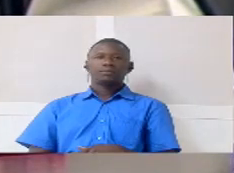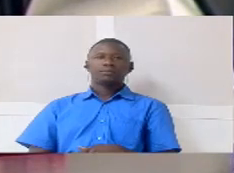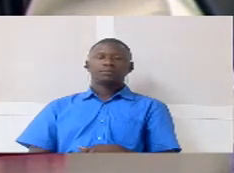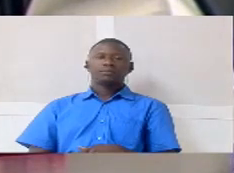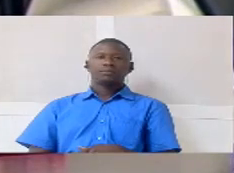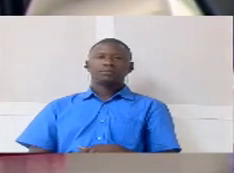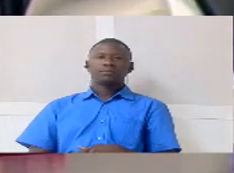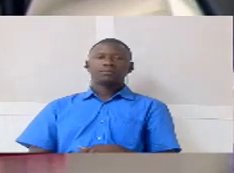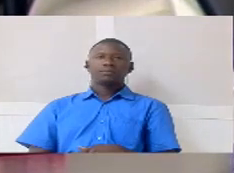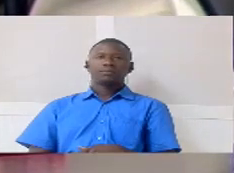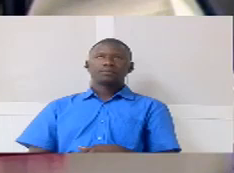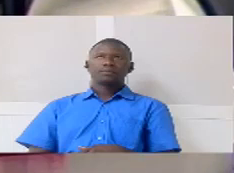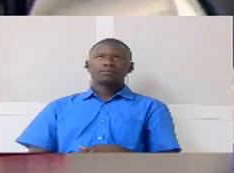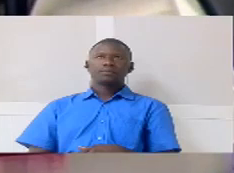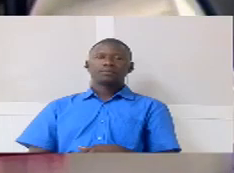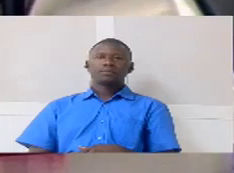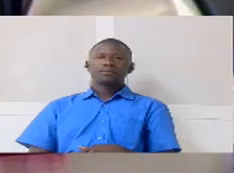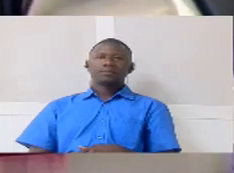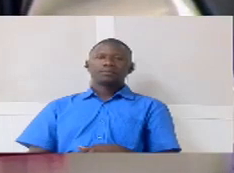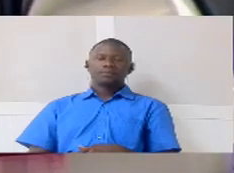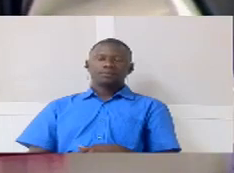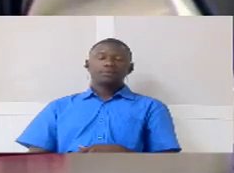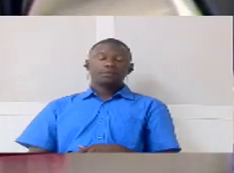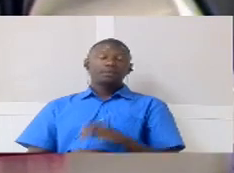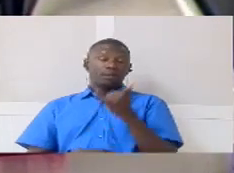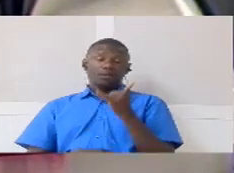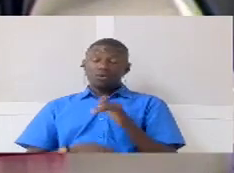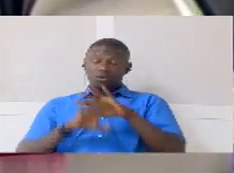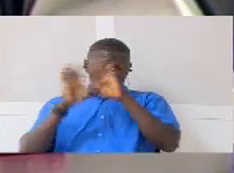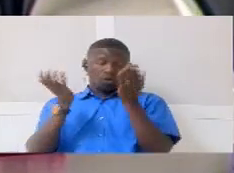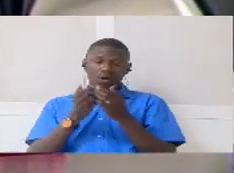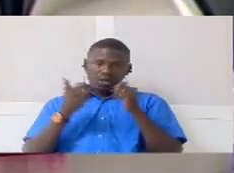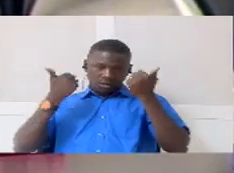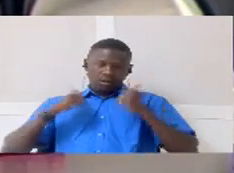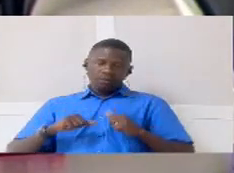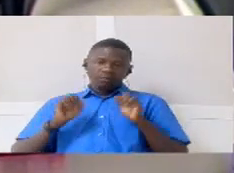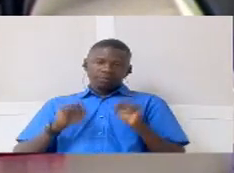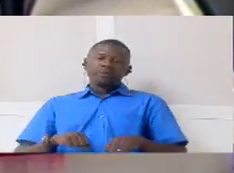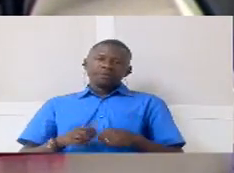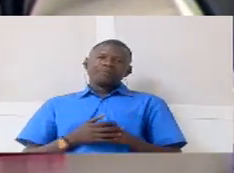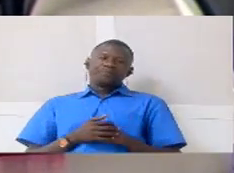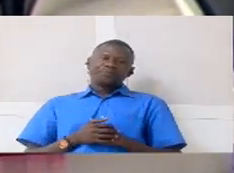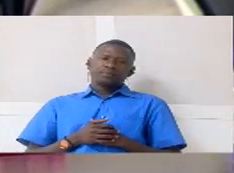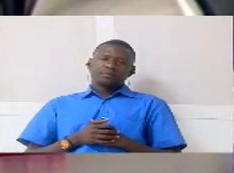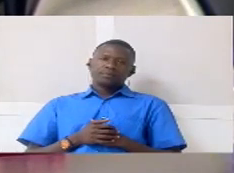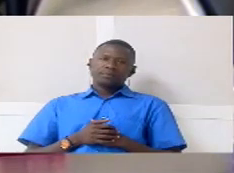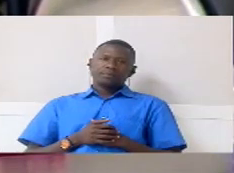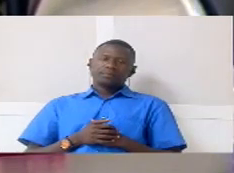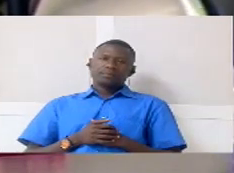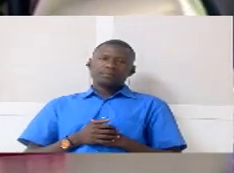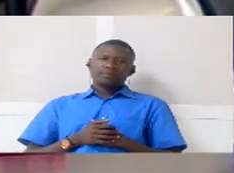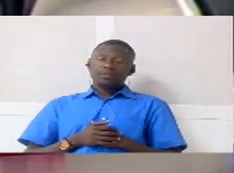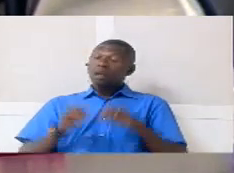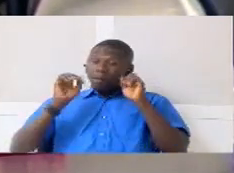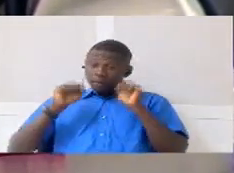koma ah she abo basically no le. Yes, all of that could be aseke no le o fo wele